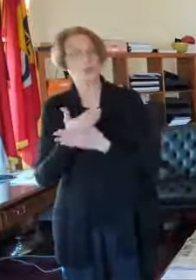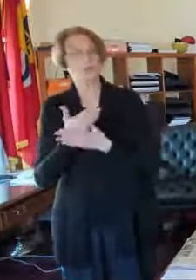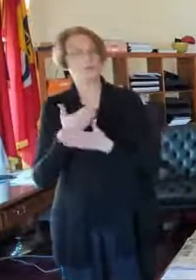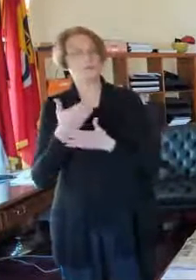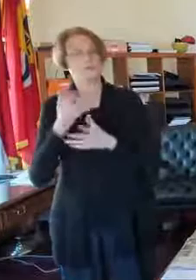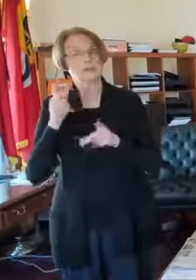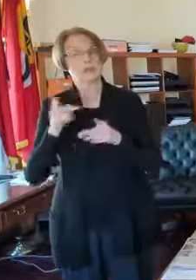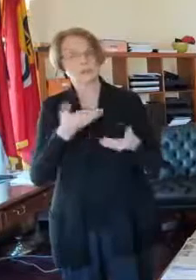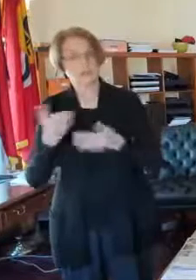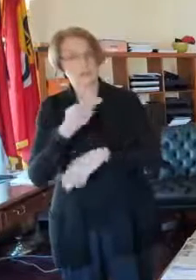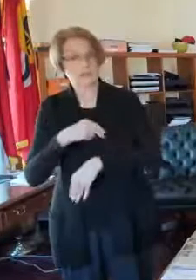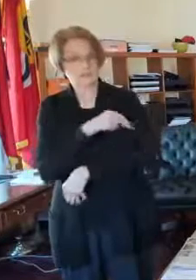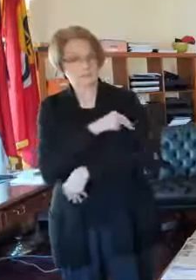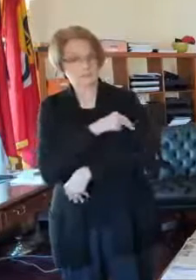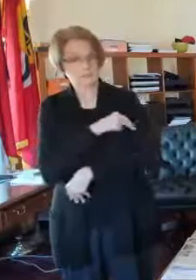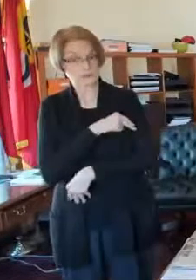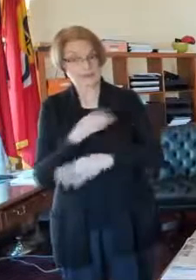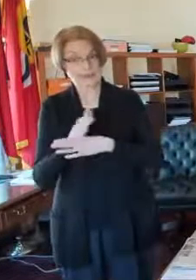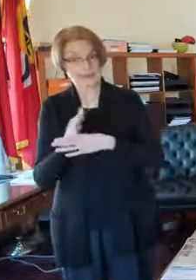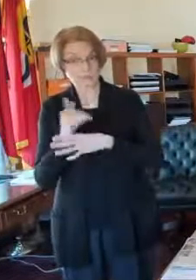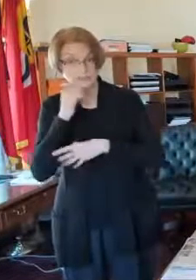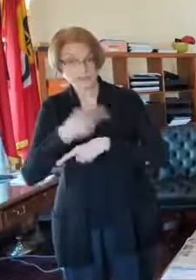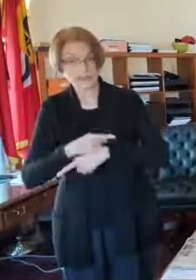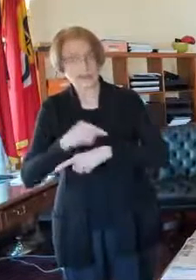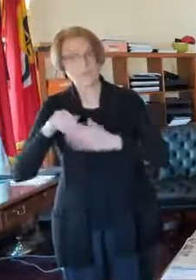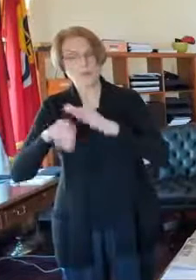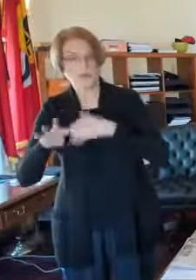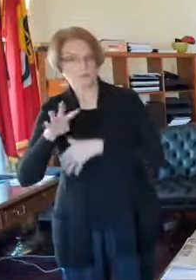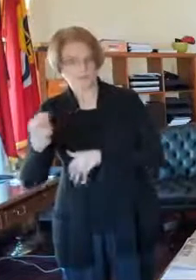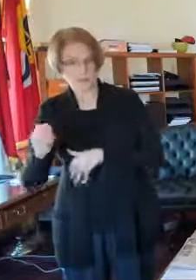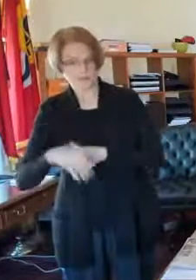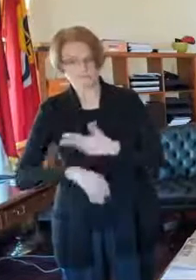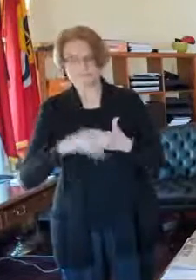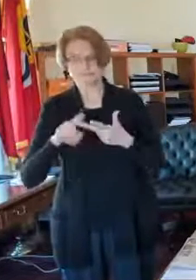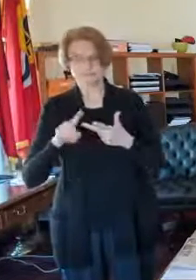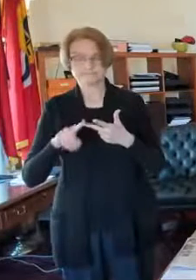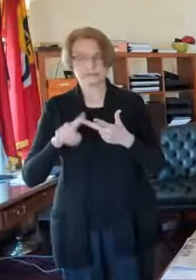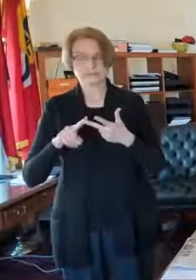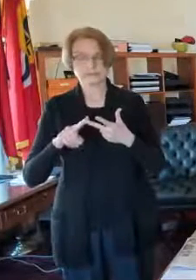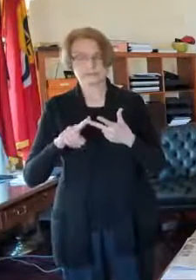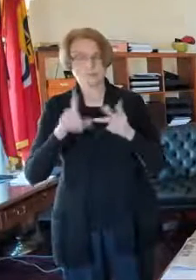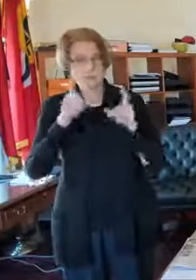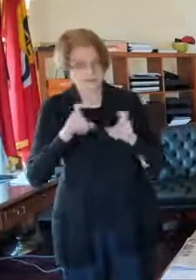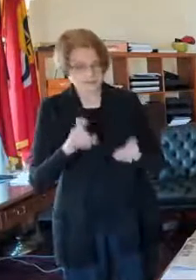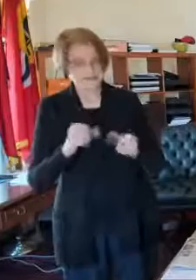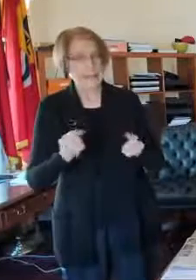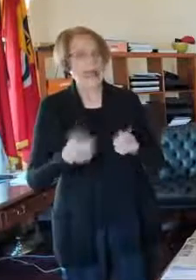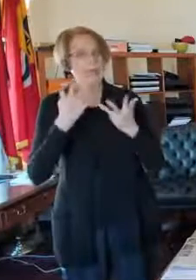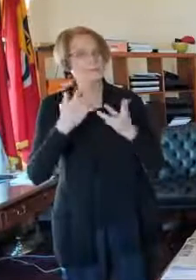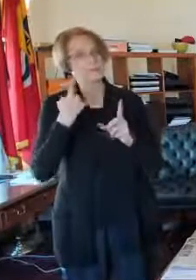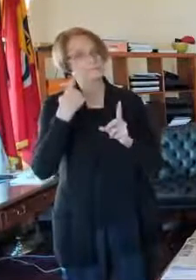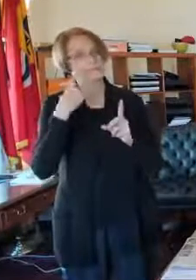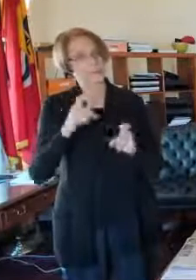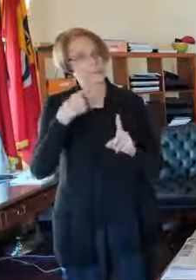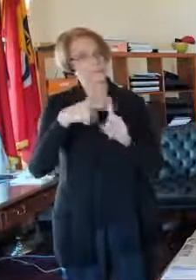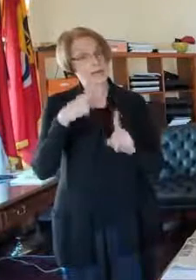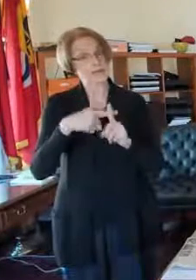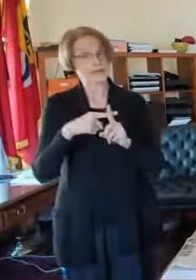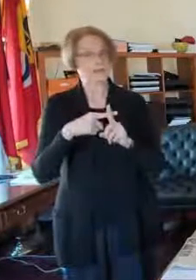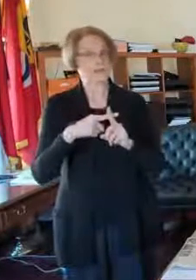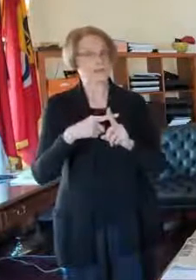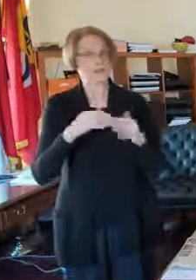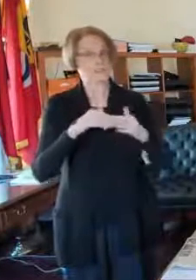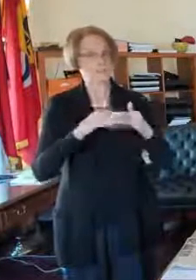region drop below 40. We want to see our positivity rate under 5%. It's